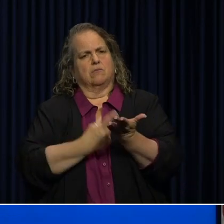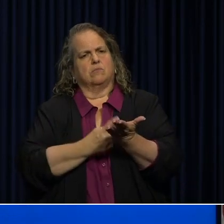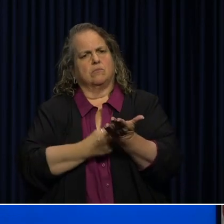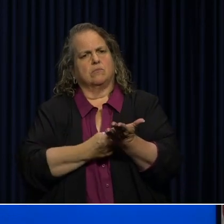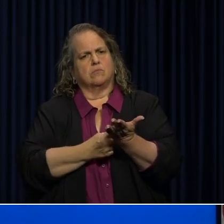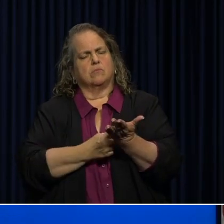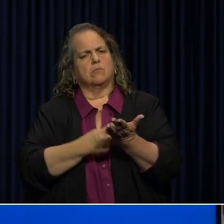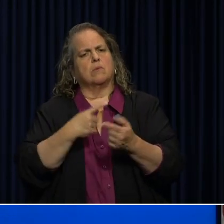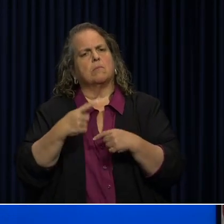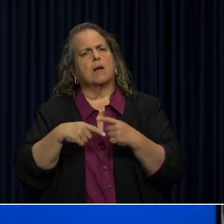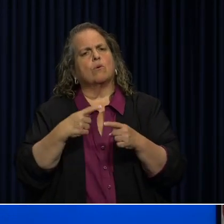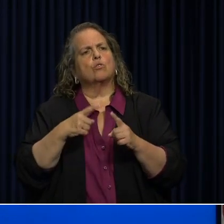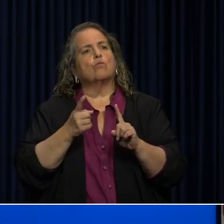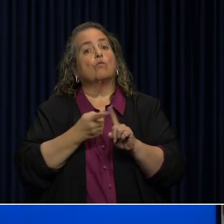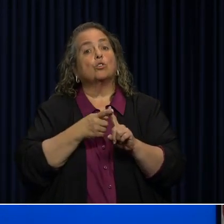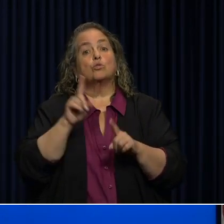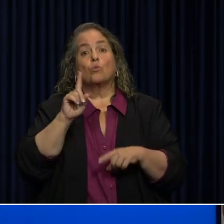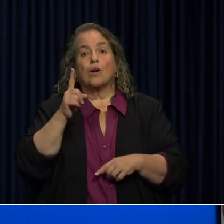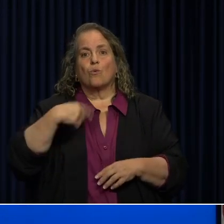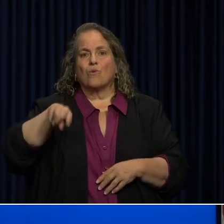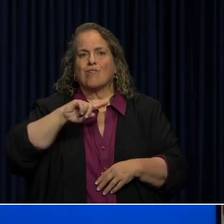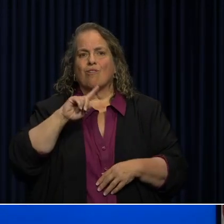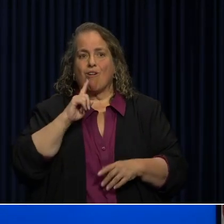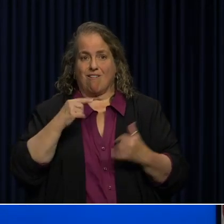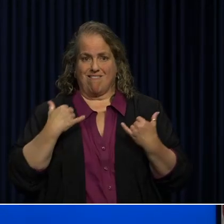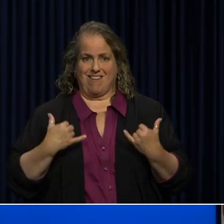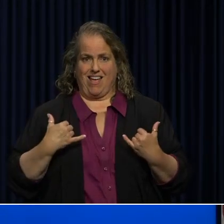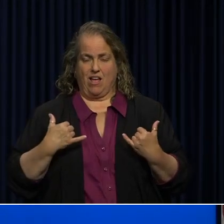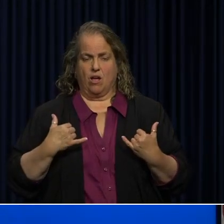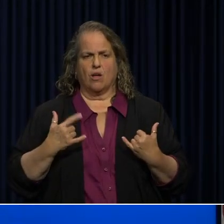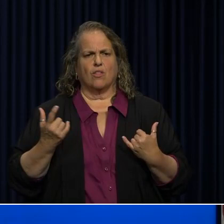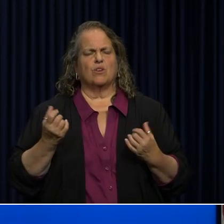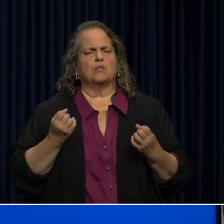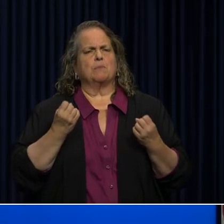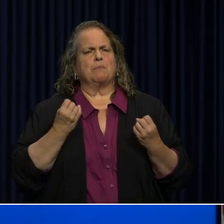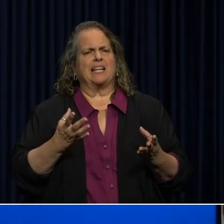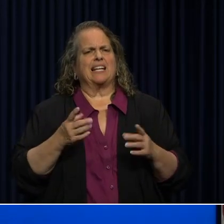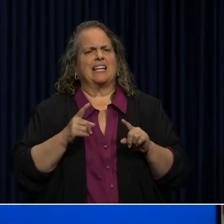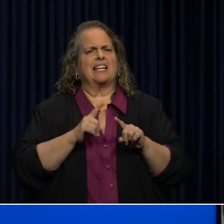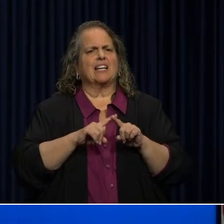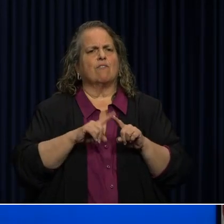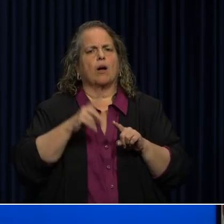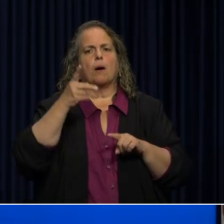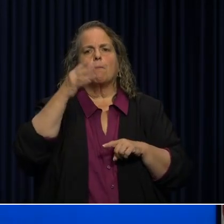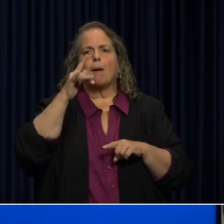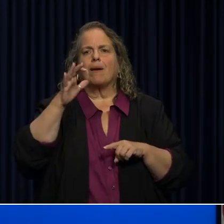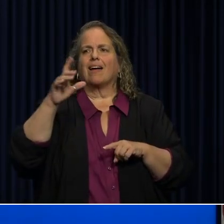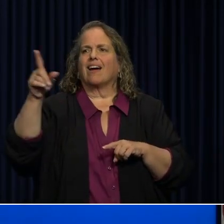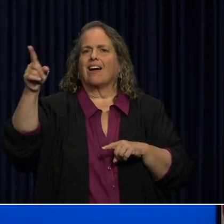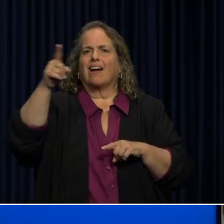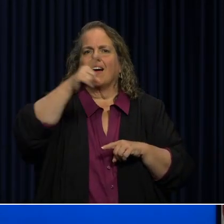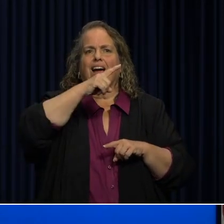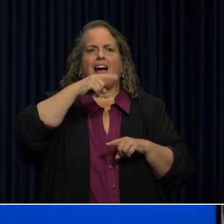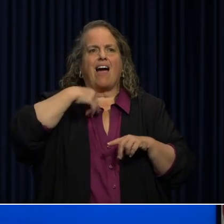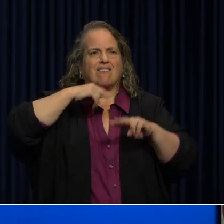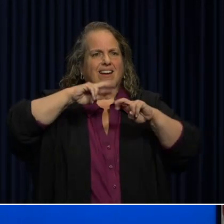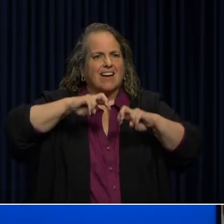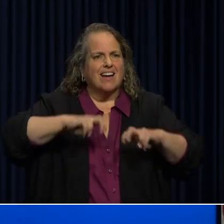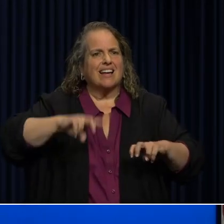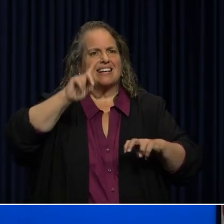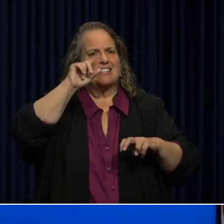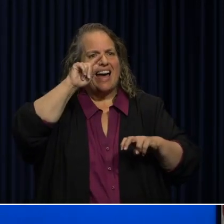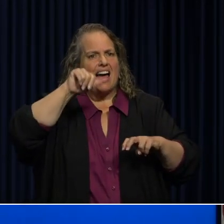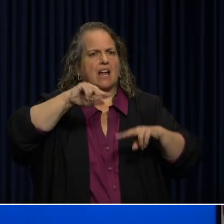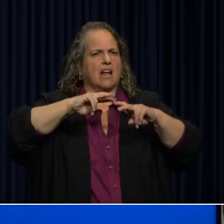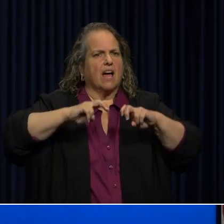about first where we are. And, there are a number of different public sources out there that are trying to track data in